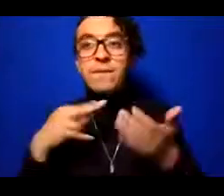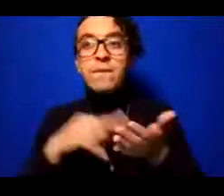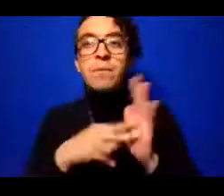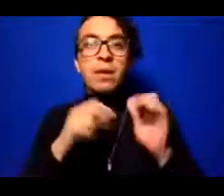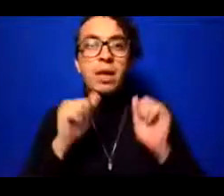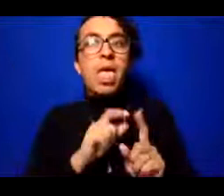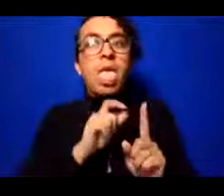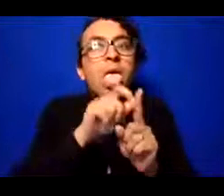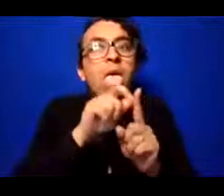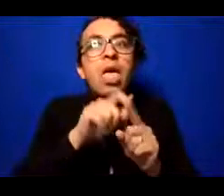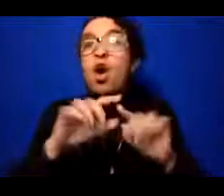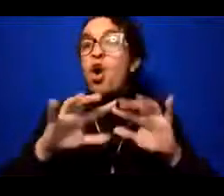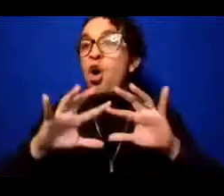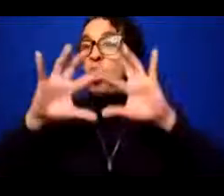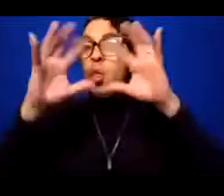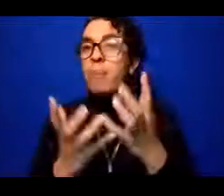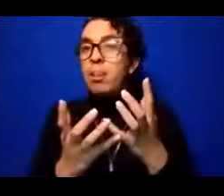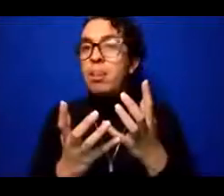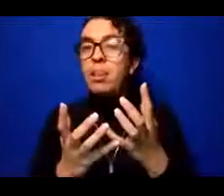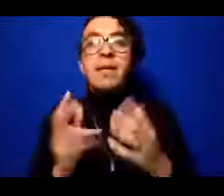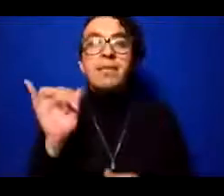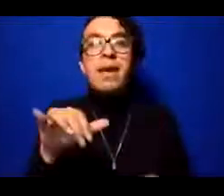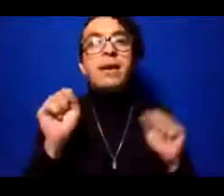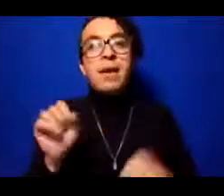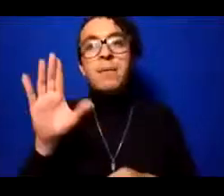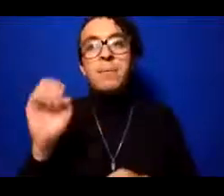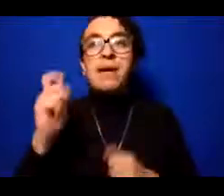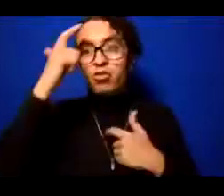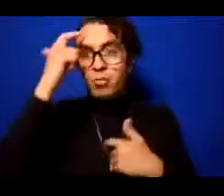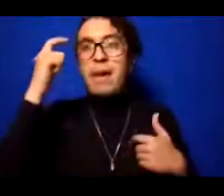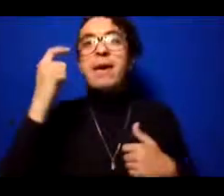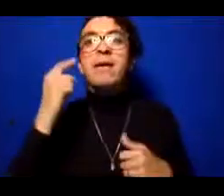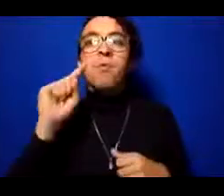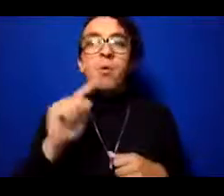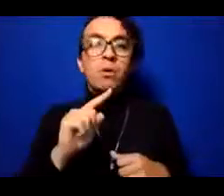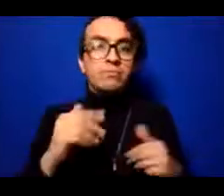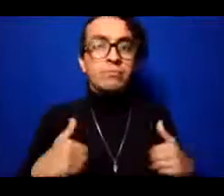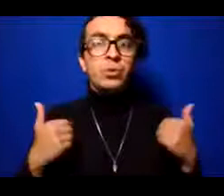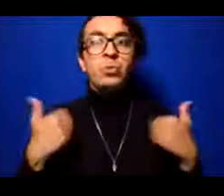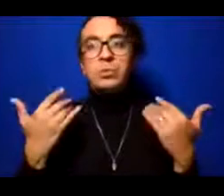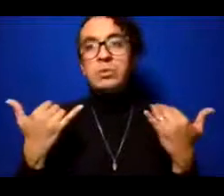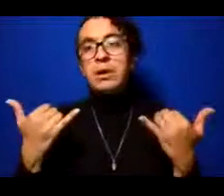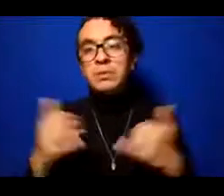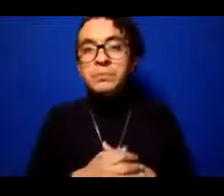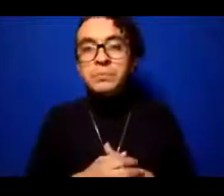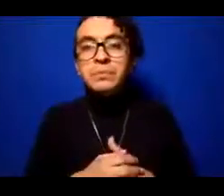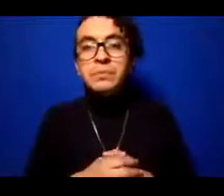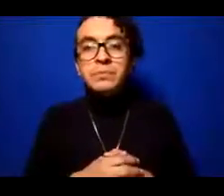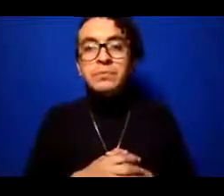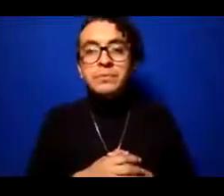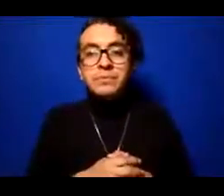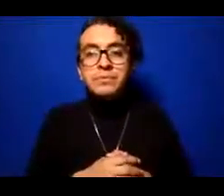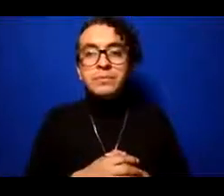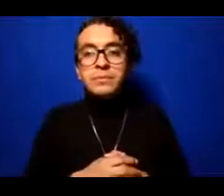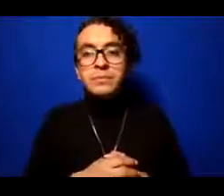a global bullying event, which can be particularly traumatic for kids and adolescents these days. Obviously,